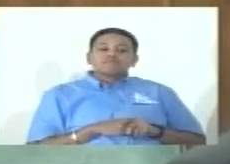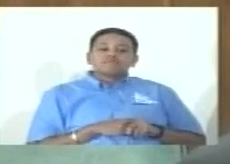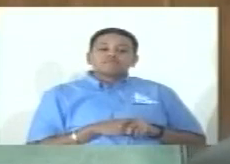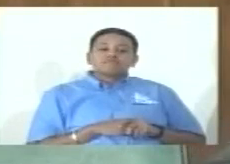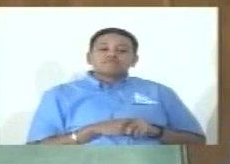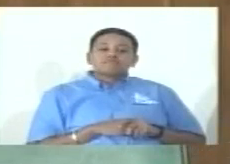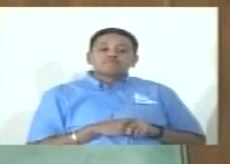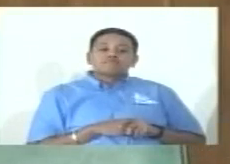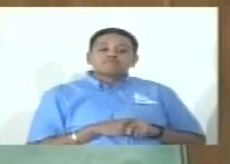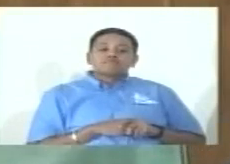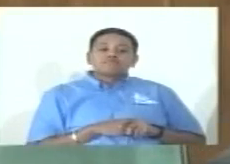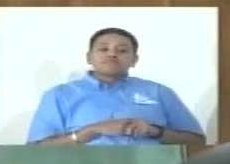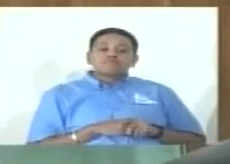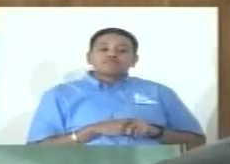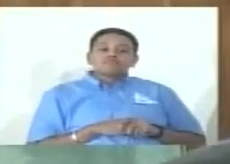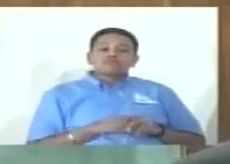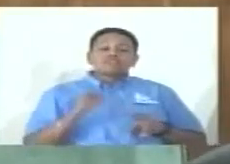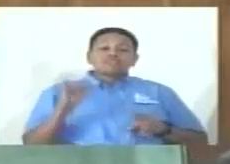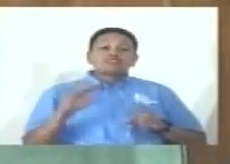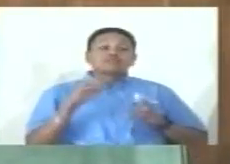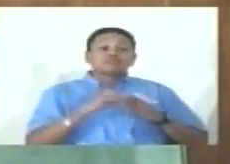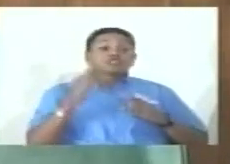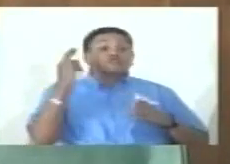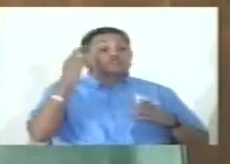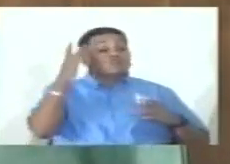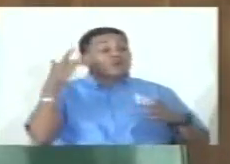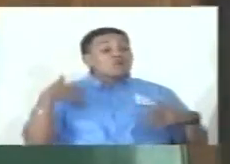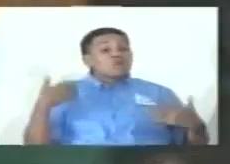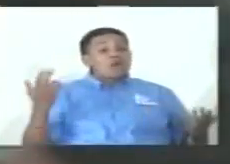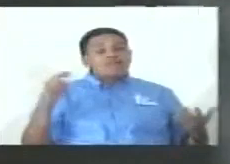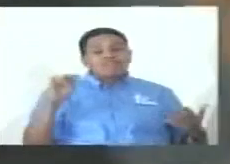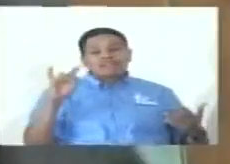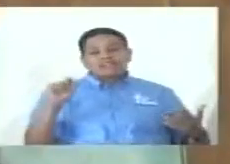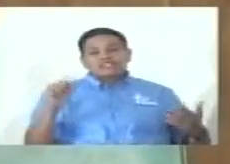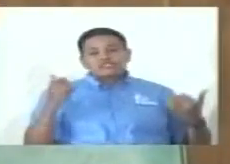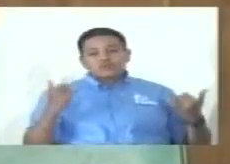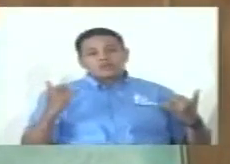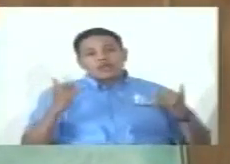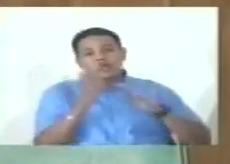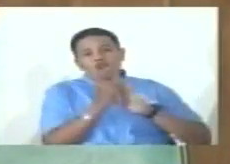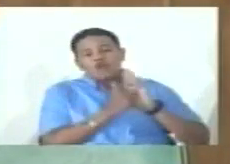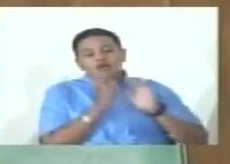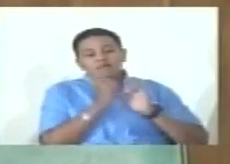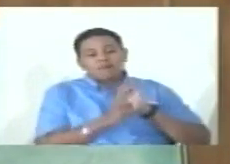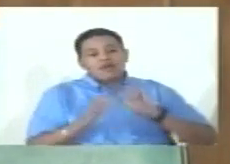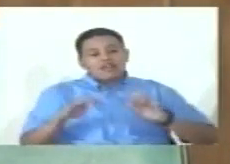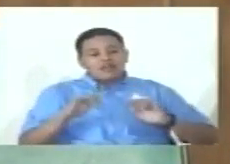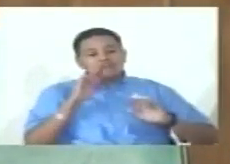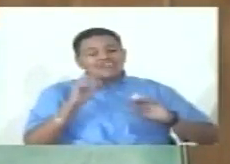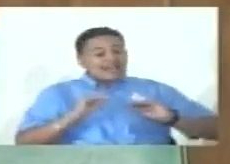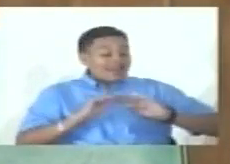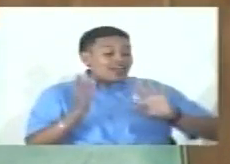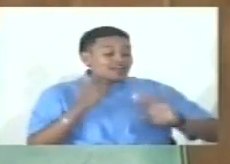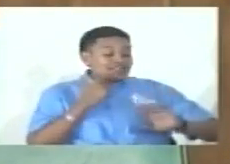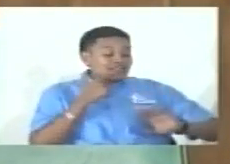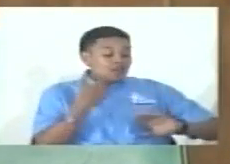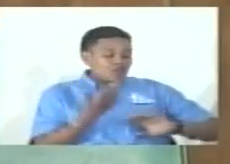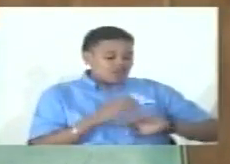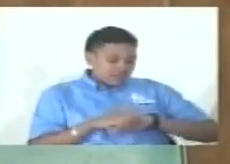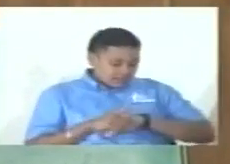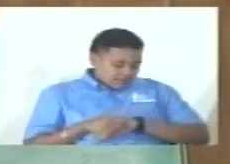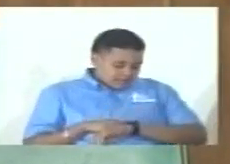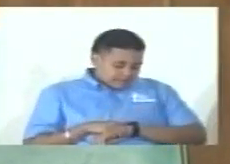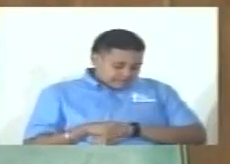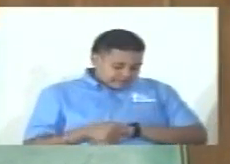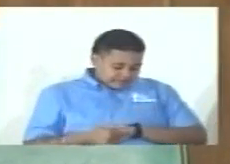and that is part of the reason why we do not have a NIDS bill today. And let me make it clear. We on